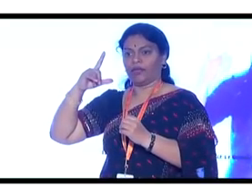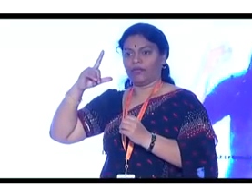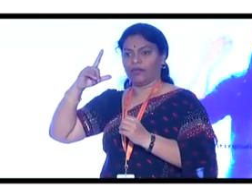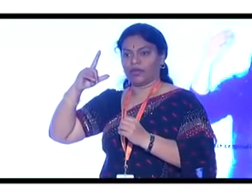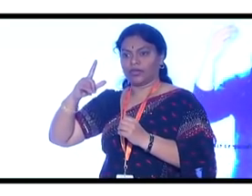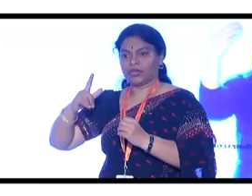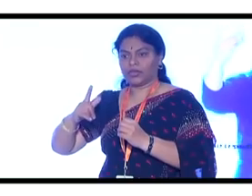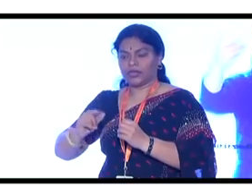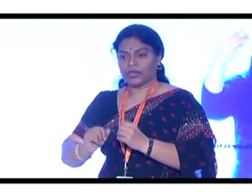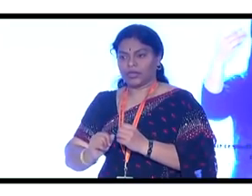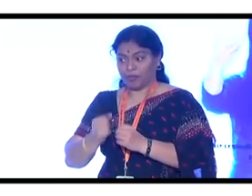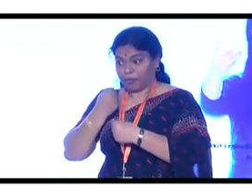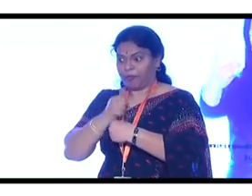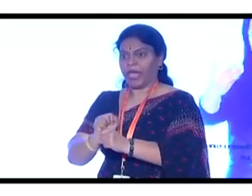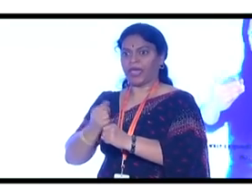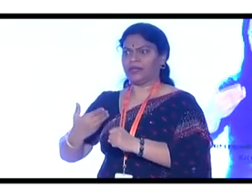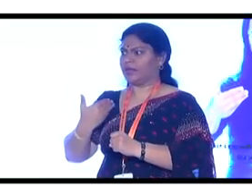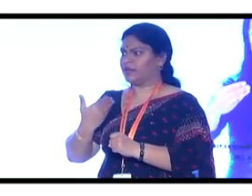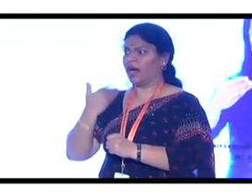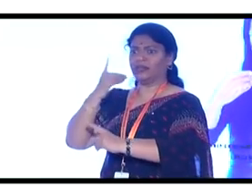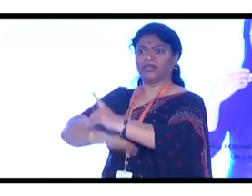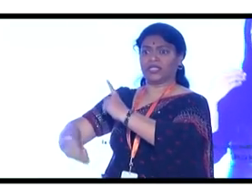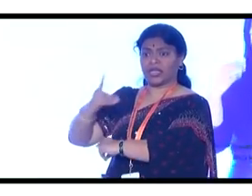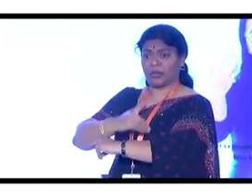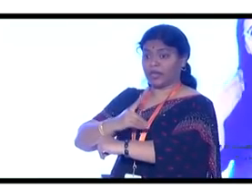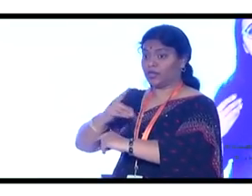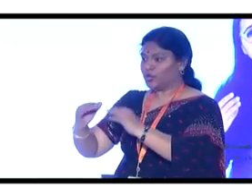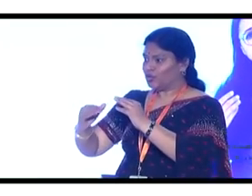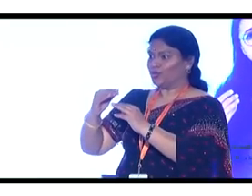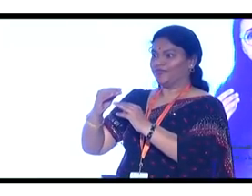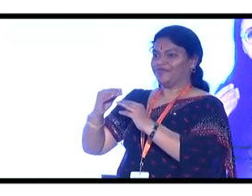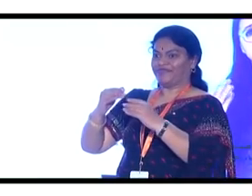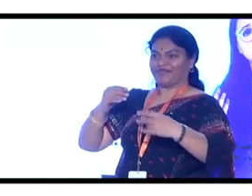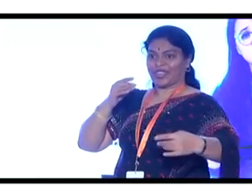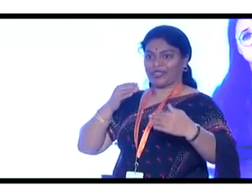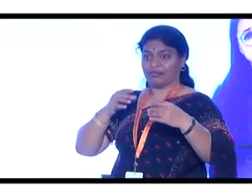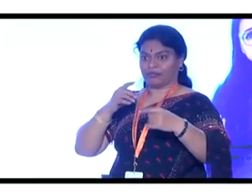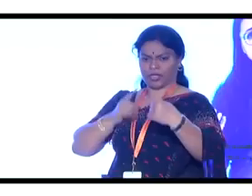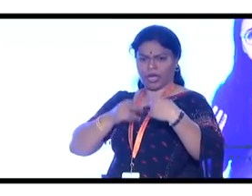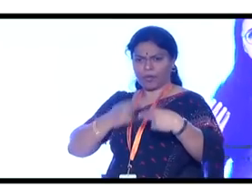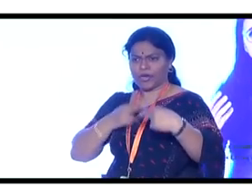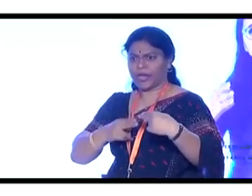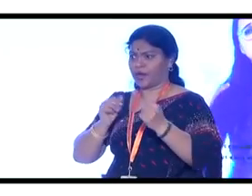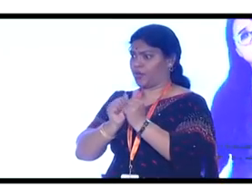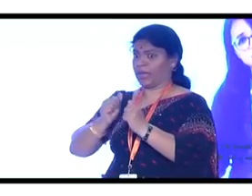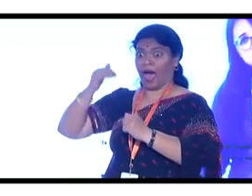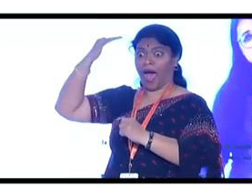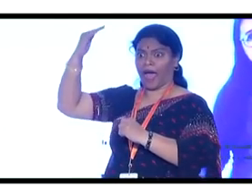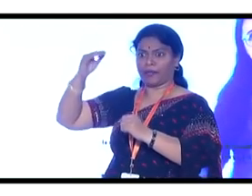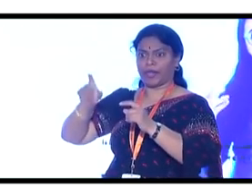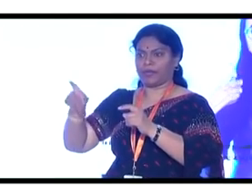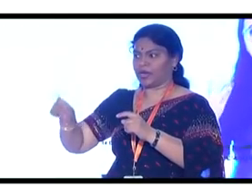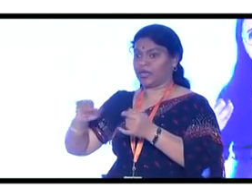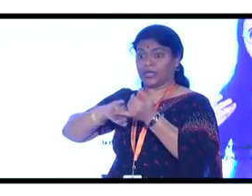In that, we would be making our youth with disability to interact with the bureaucrats, the top